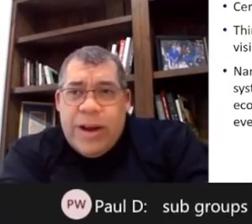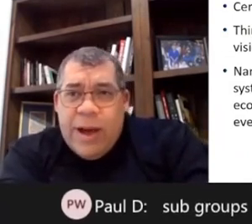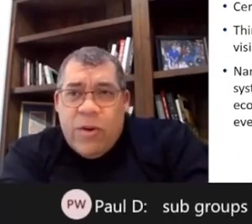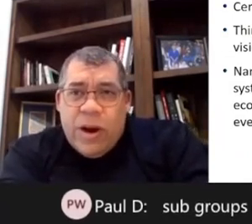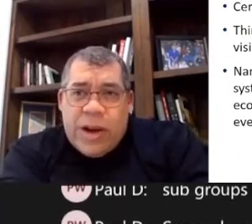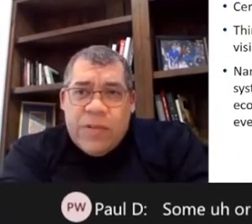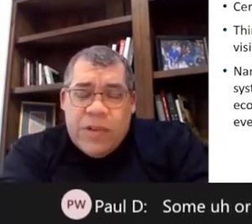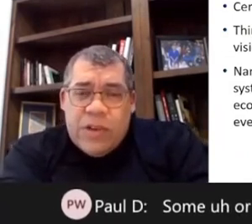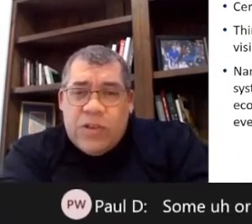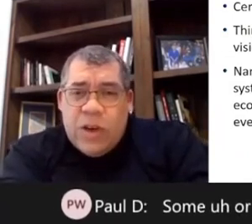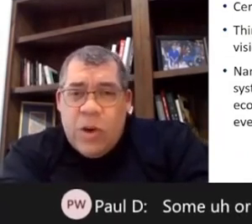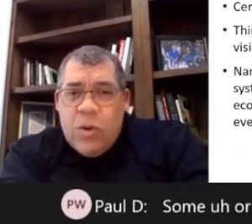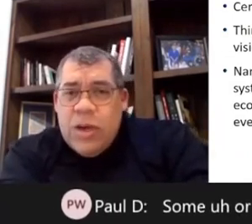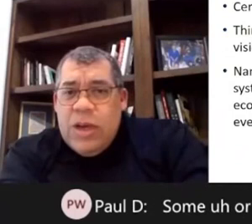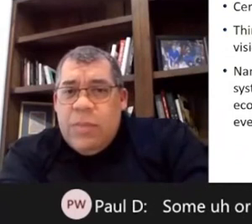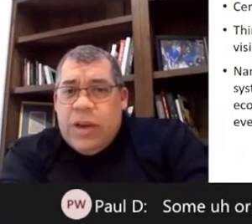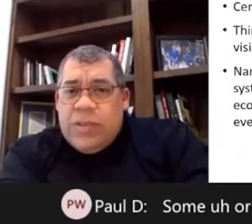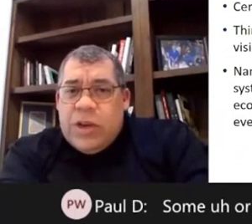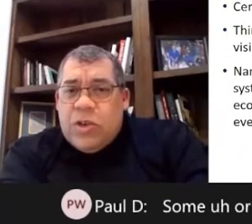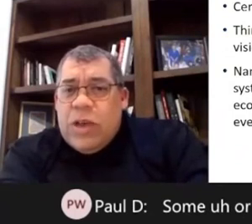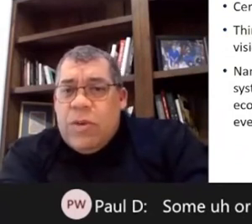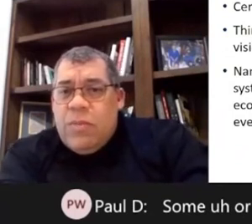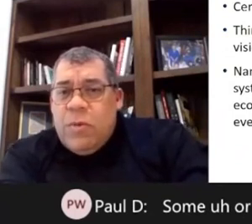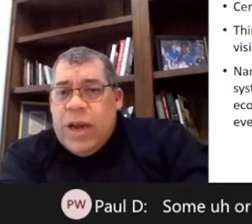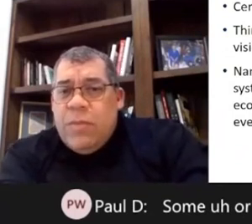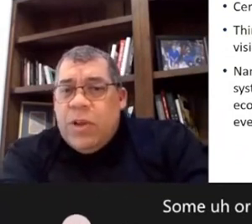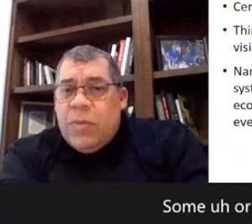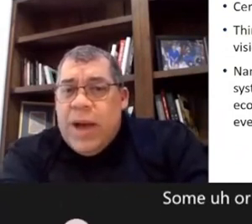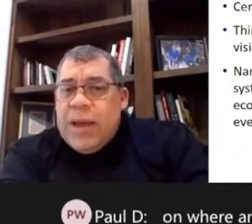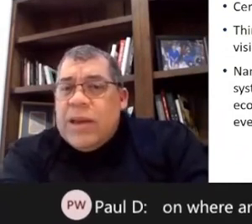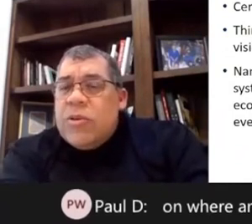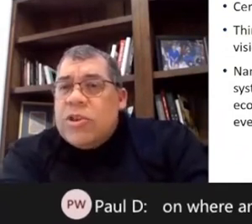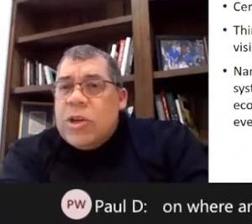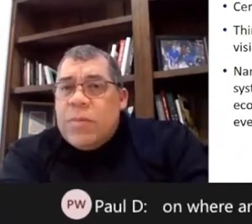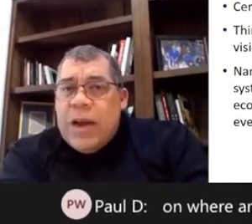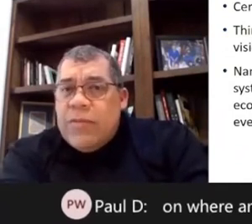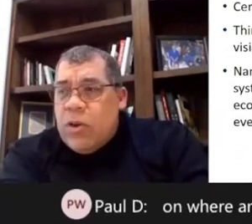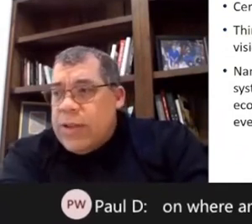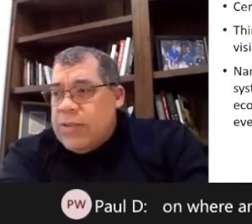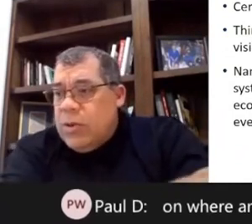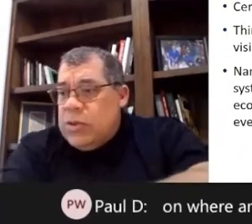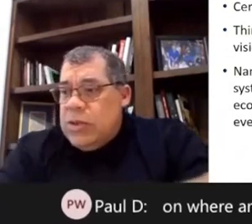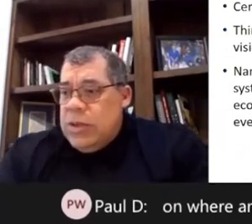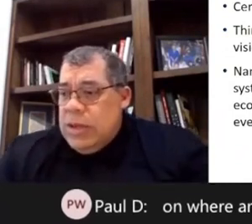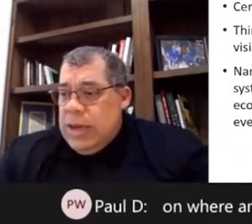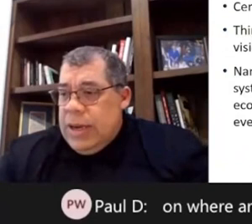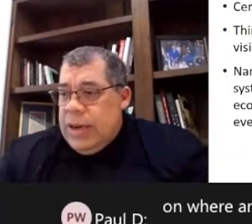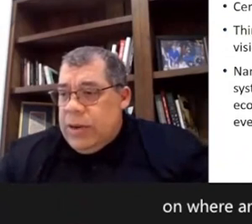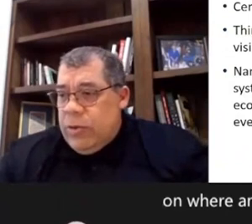on where and how our conversations go. But let's make sure that we kind of build buy-in and ownership kind of across